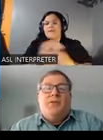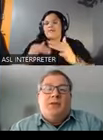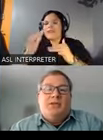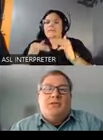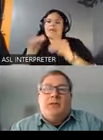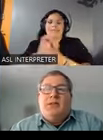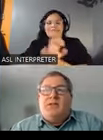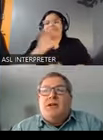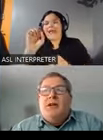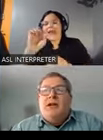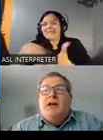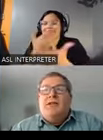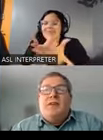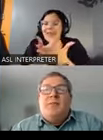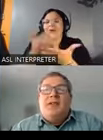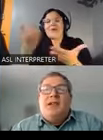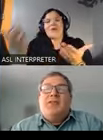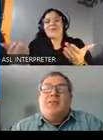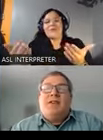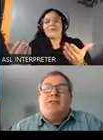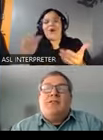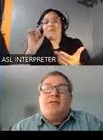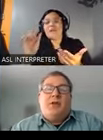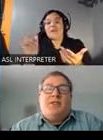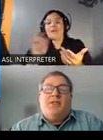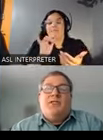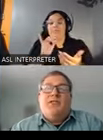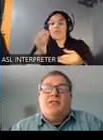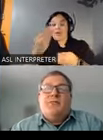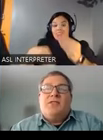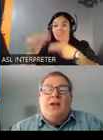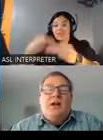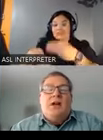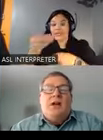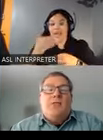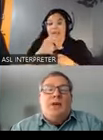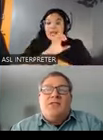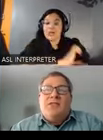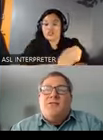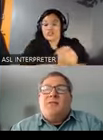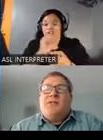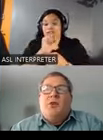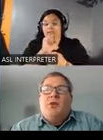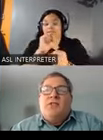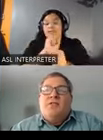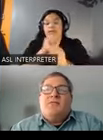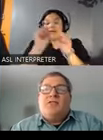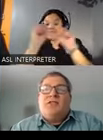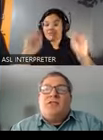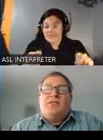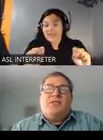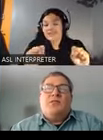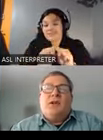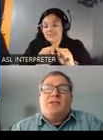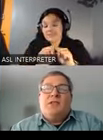and workforce development, the environmental and health impacts of various energy systems, the ways that different components of